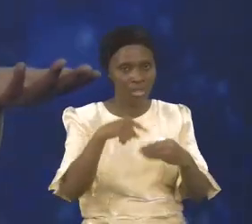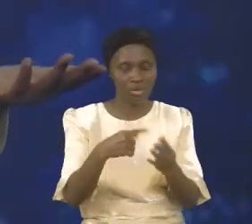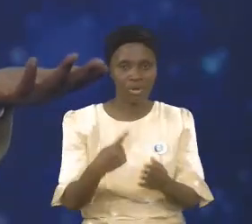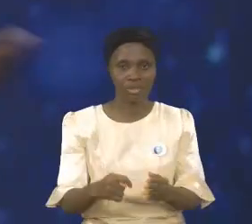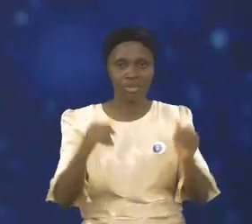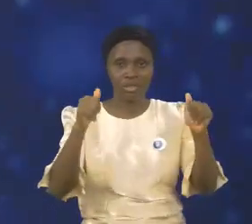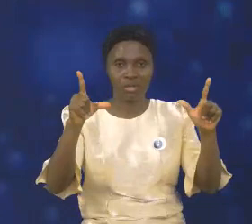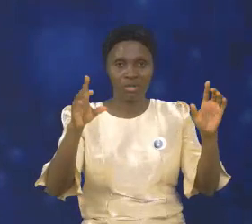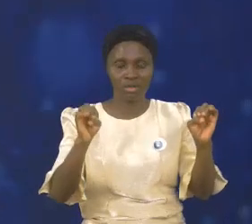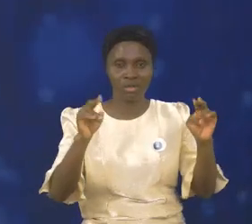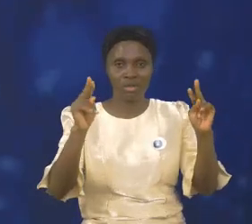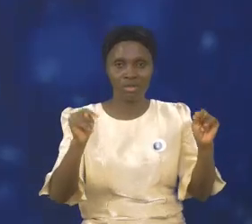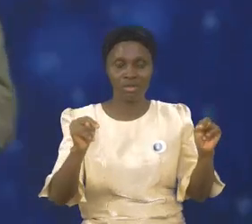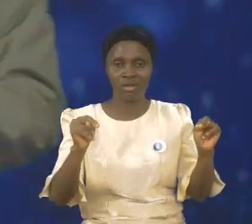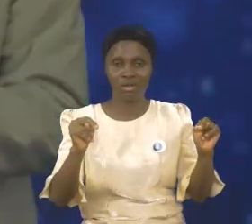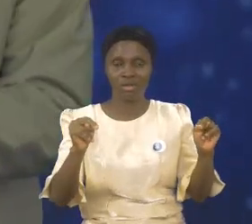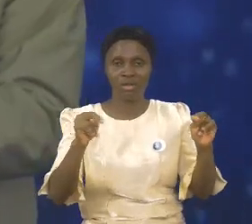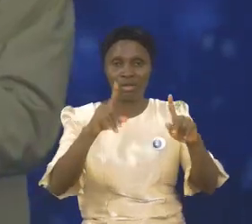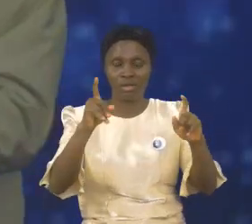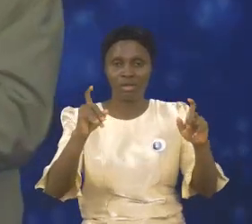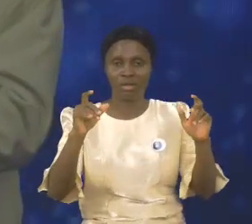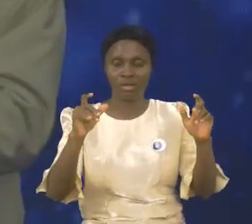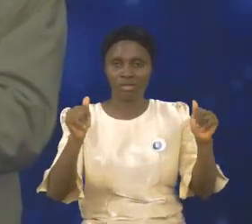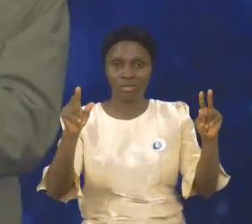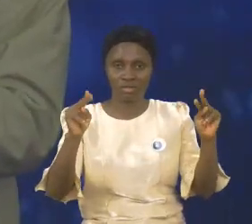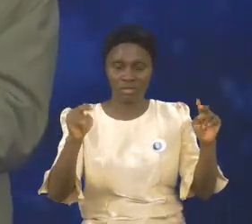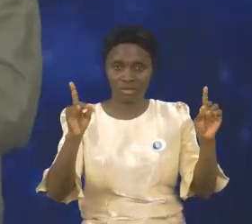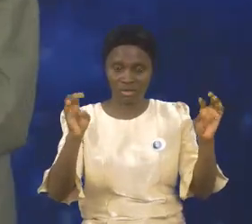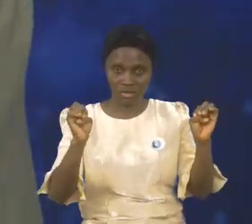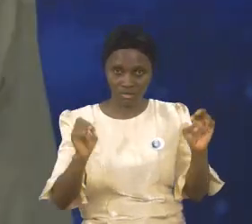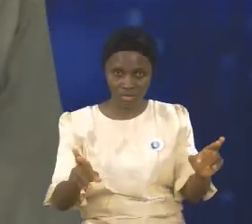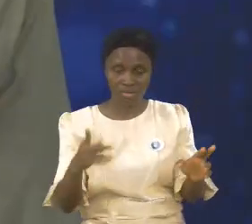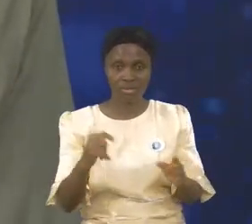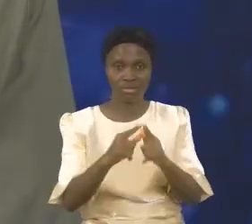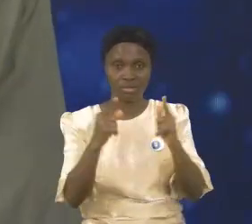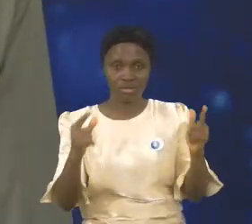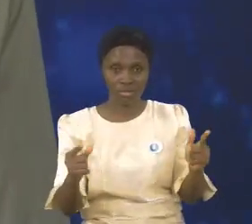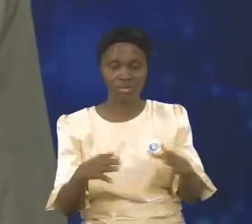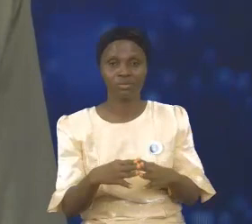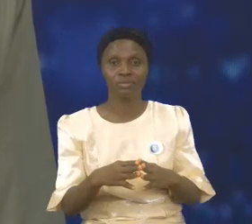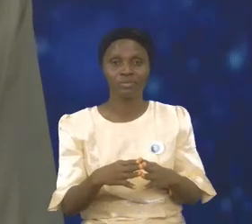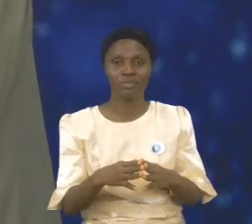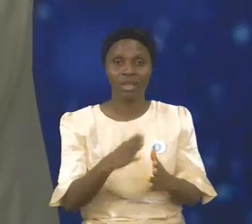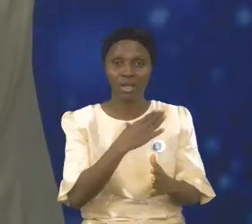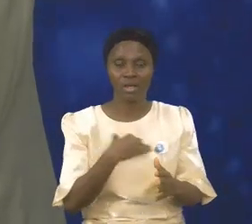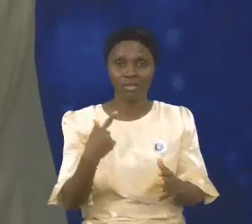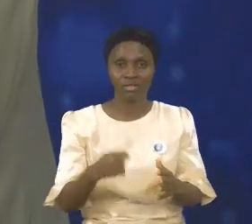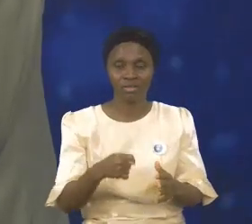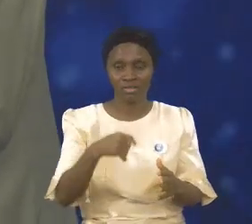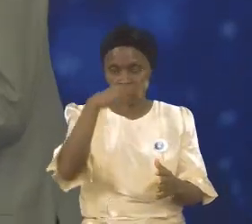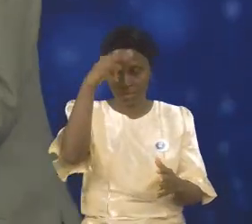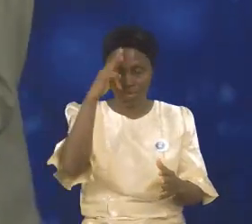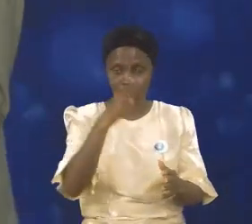that's exactly the same thing. And the Roman Empire, with their iron force and